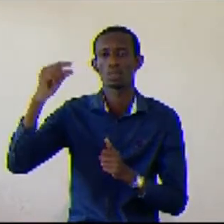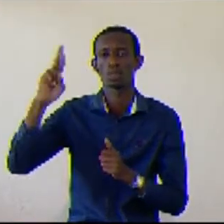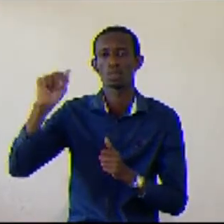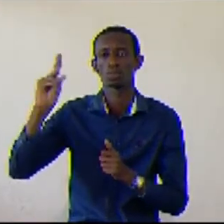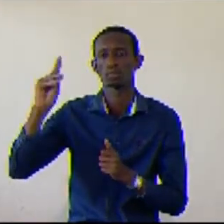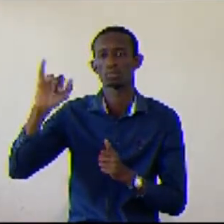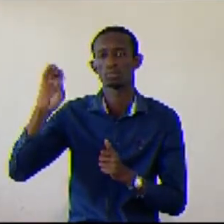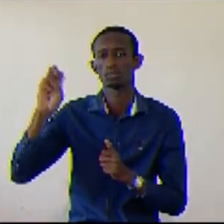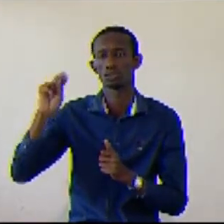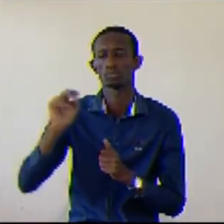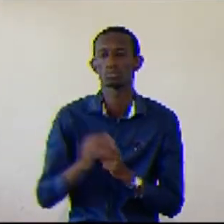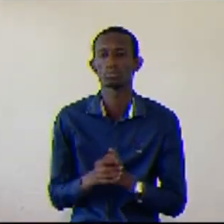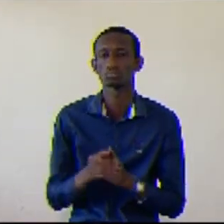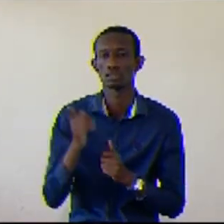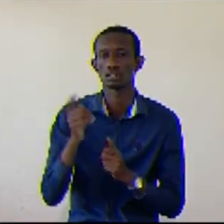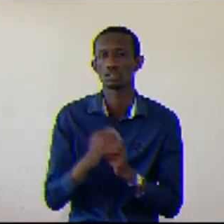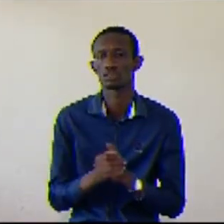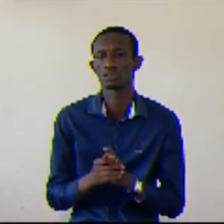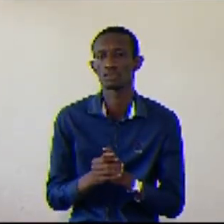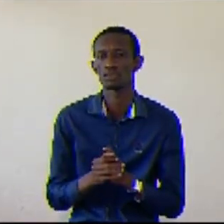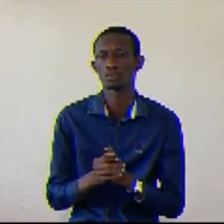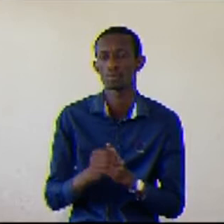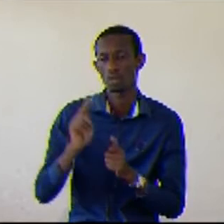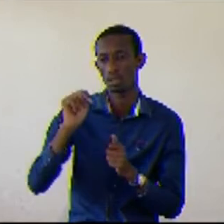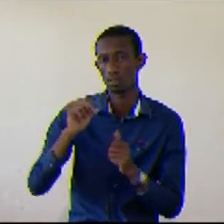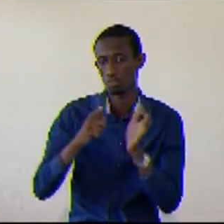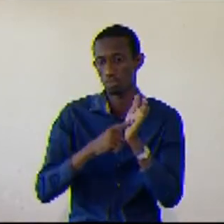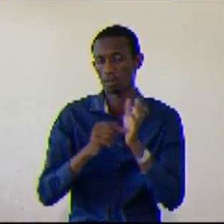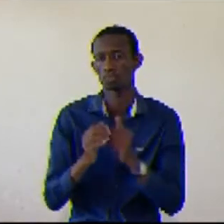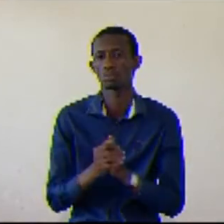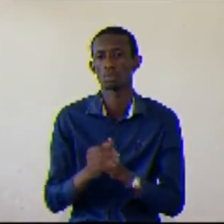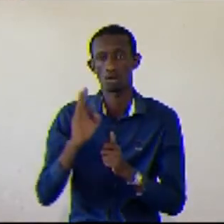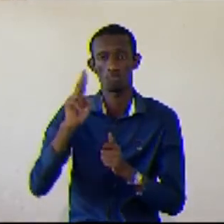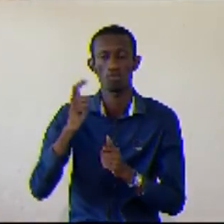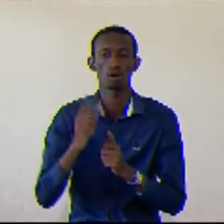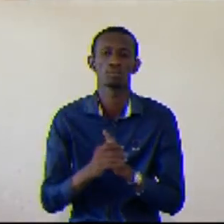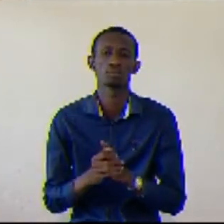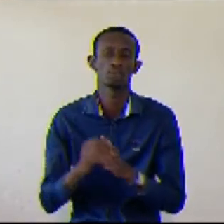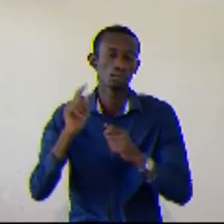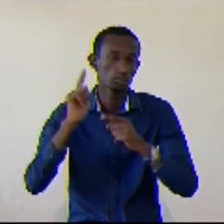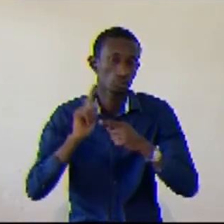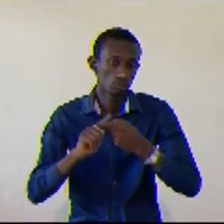f prime of x1 times x minus x1, isn't it?